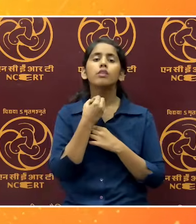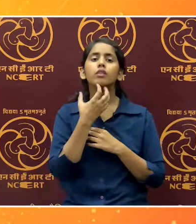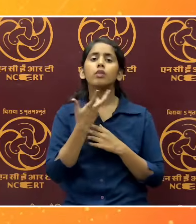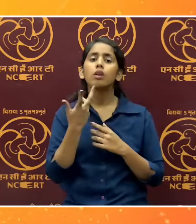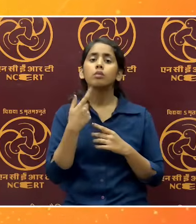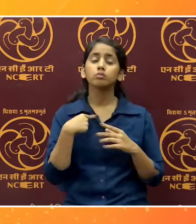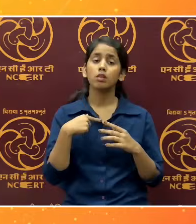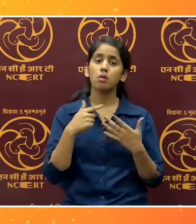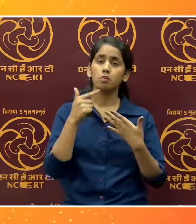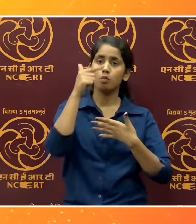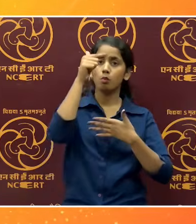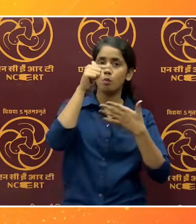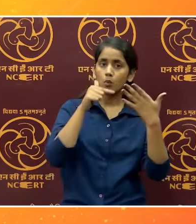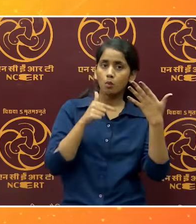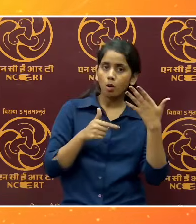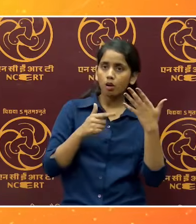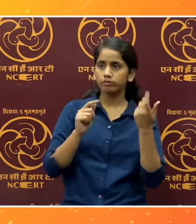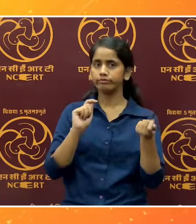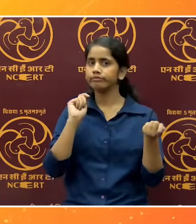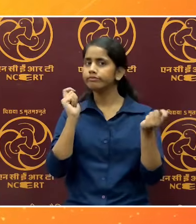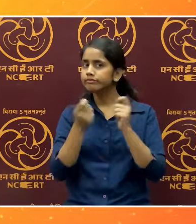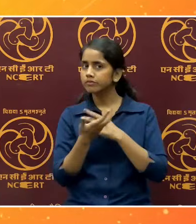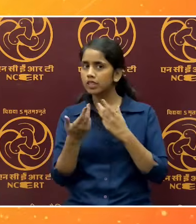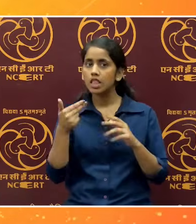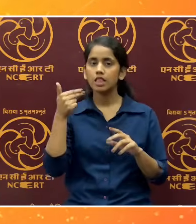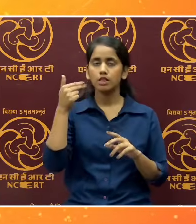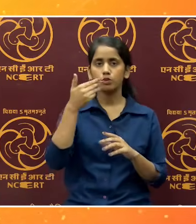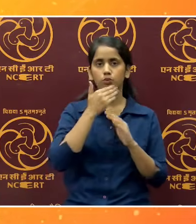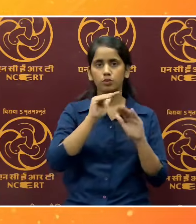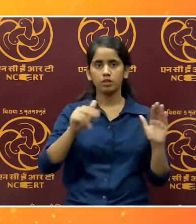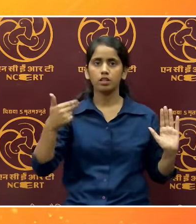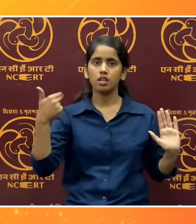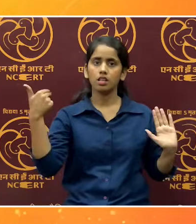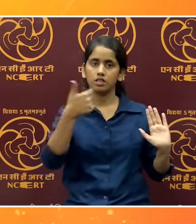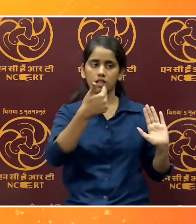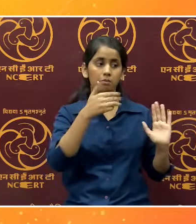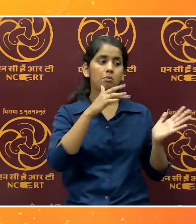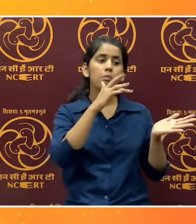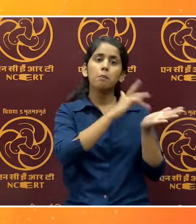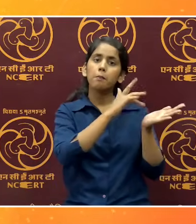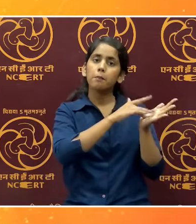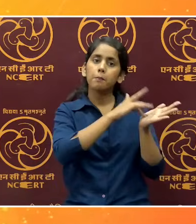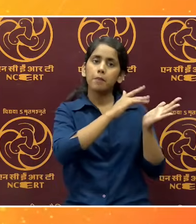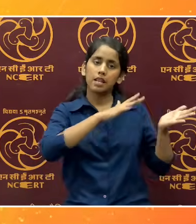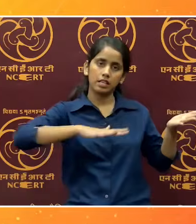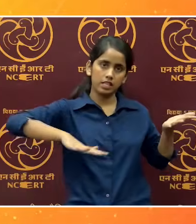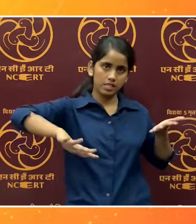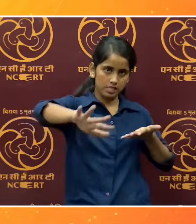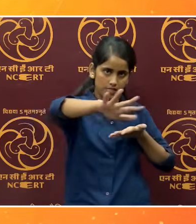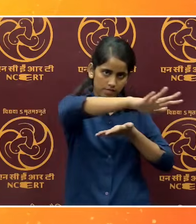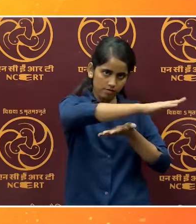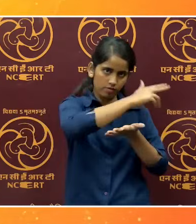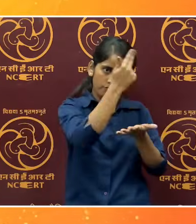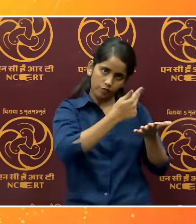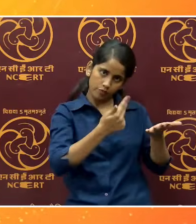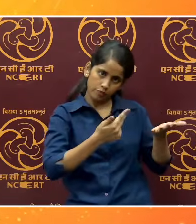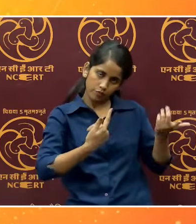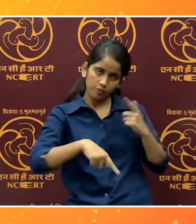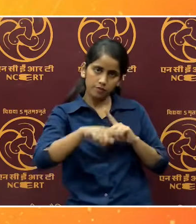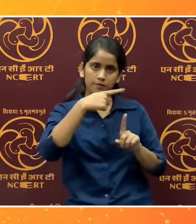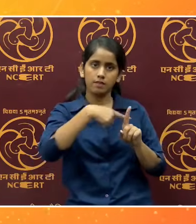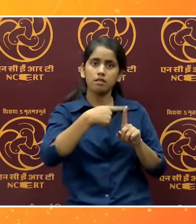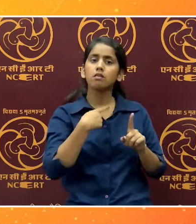modified accordingly to the need of the student, like draw the place. Imagine a place where your frog might be